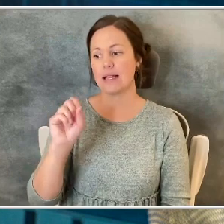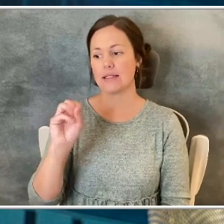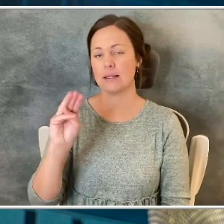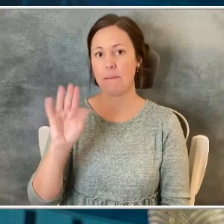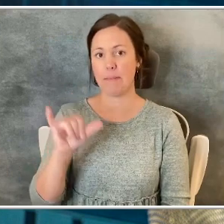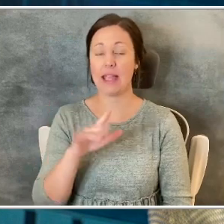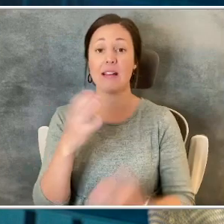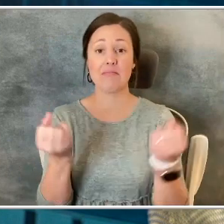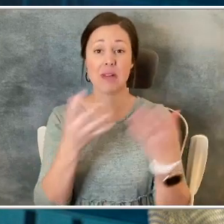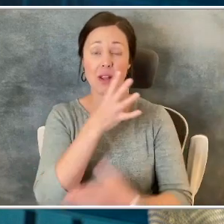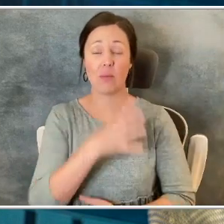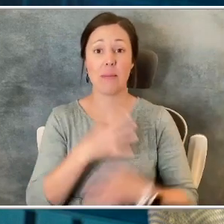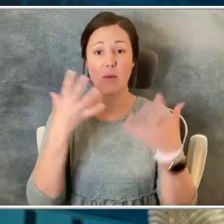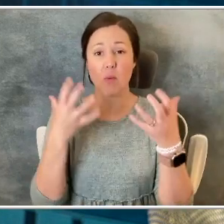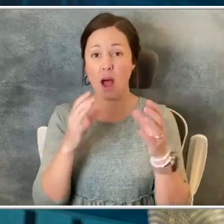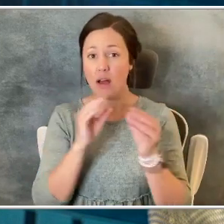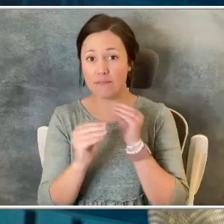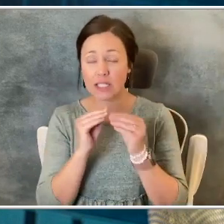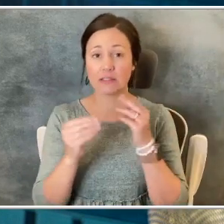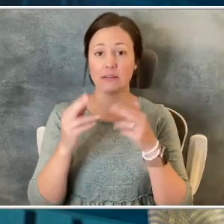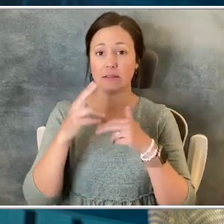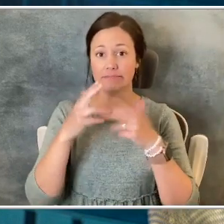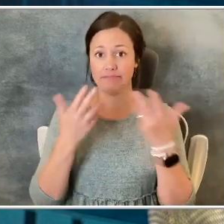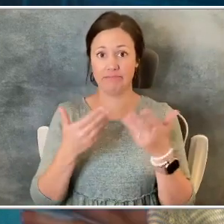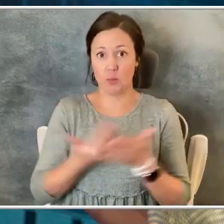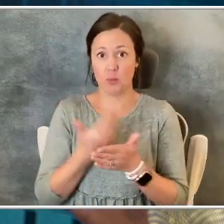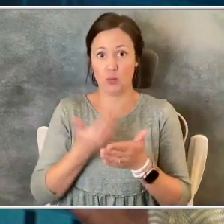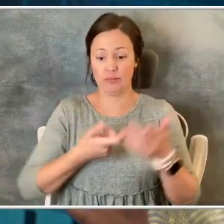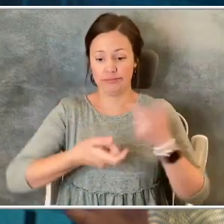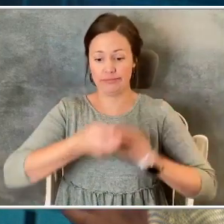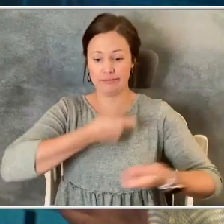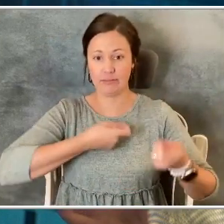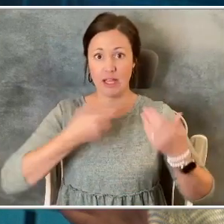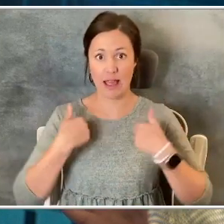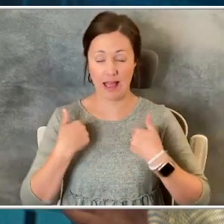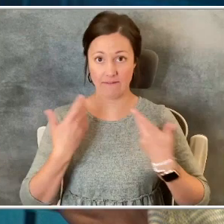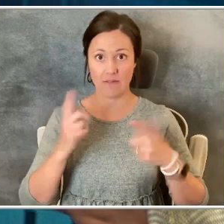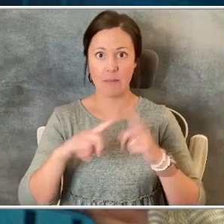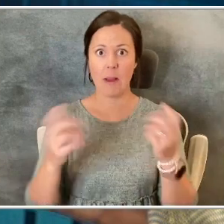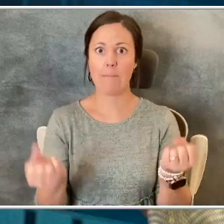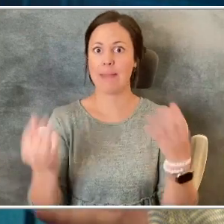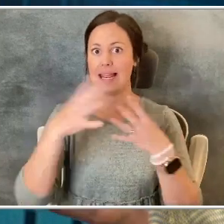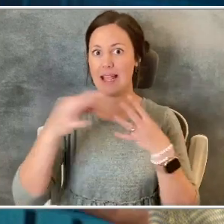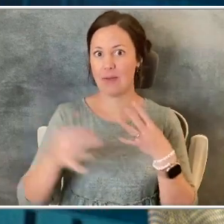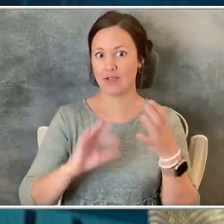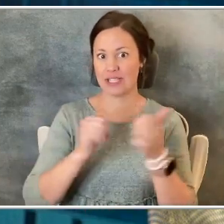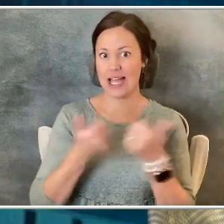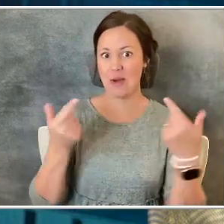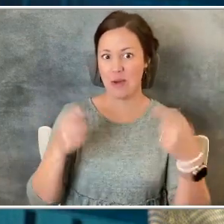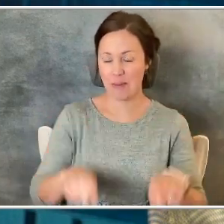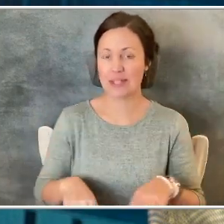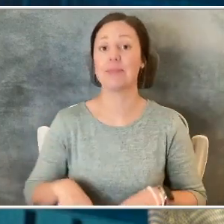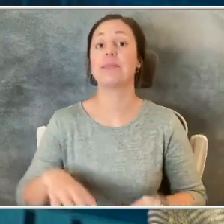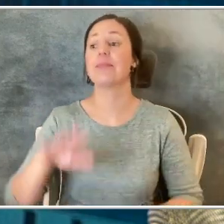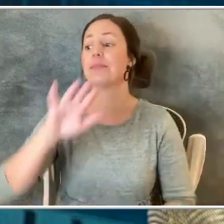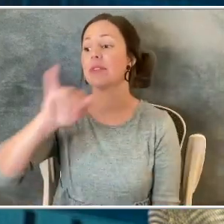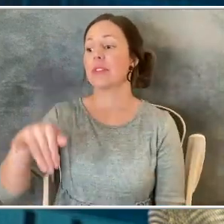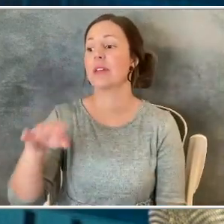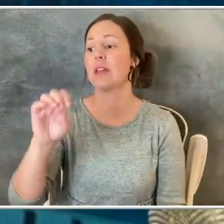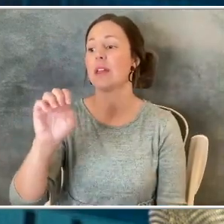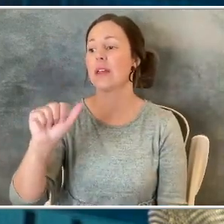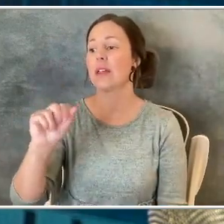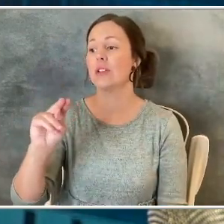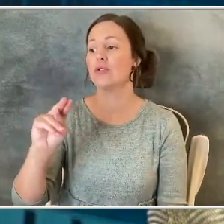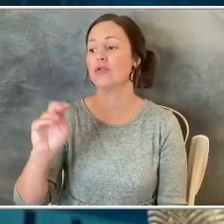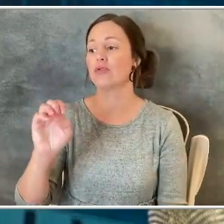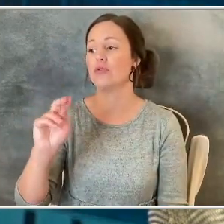that reconstruction happens. Janine Kiesling, got that right, didn't I? I did. Excellent. All right, introduces us to